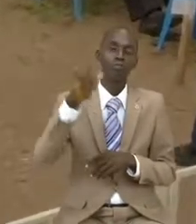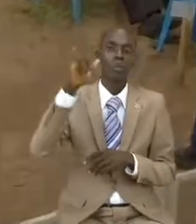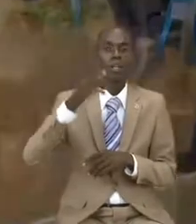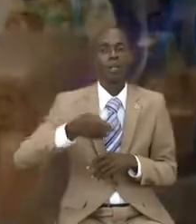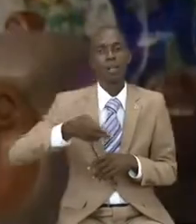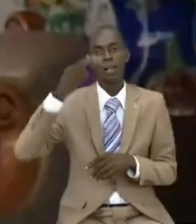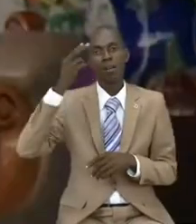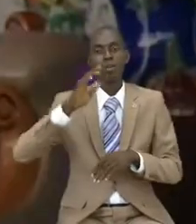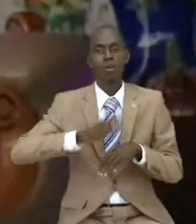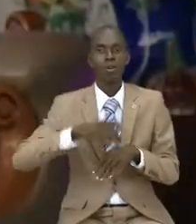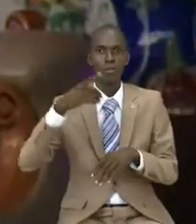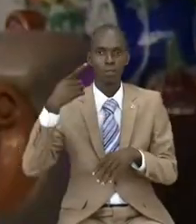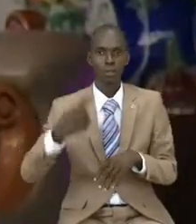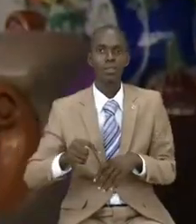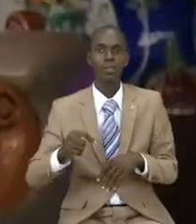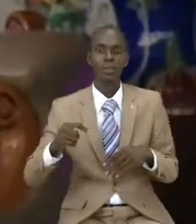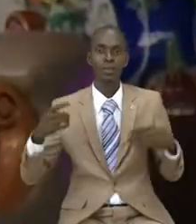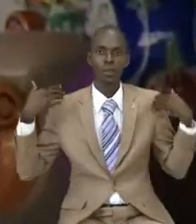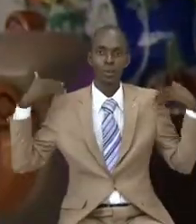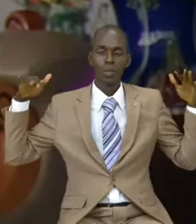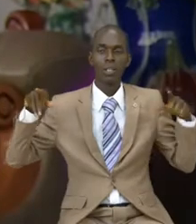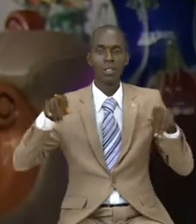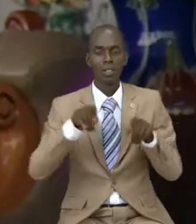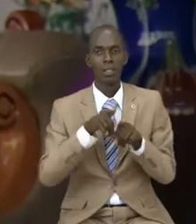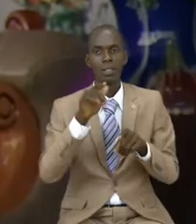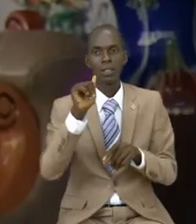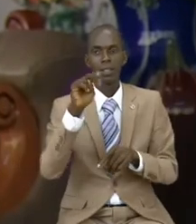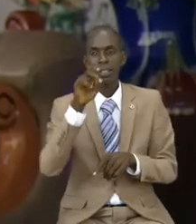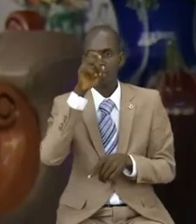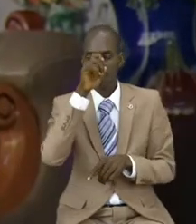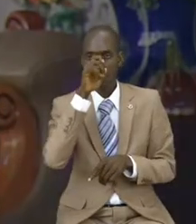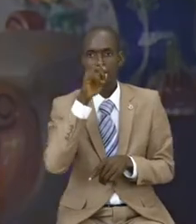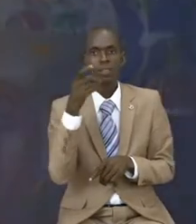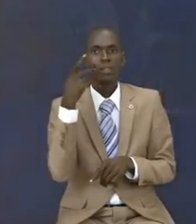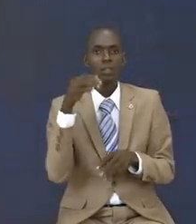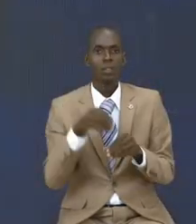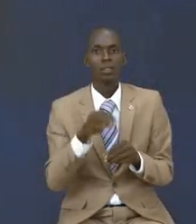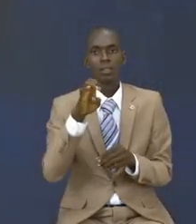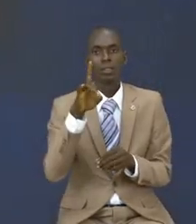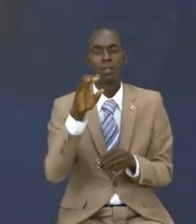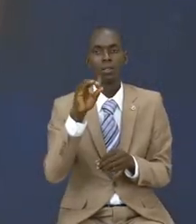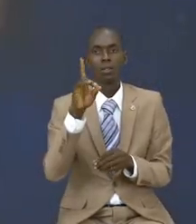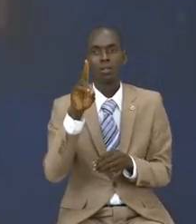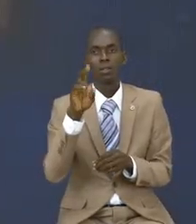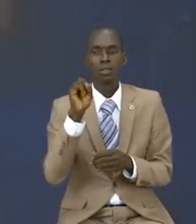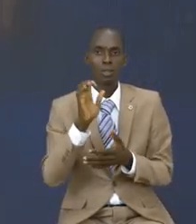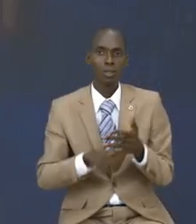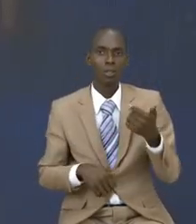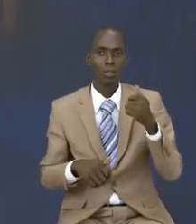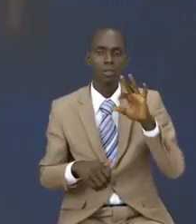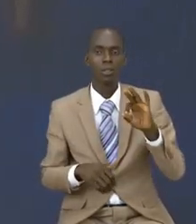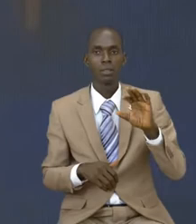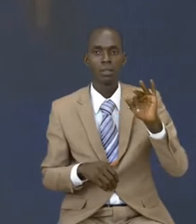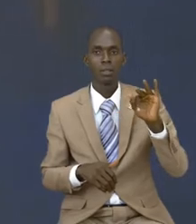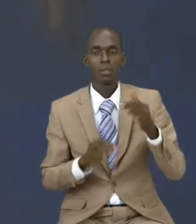on the wings like an eagle. Look at this in Exodus chapter 19. Reading from